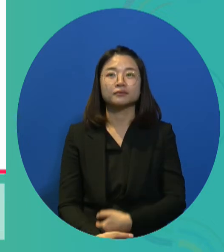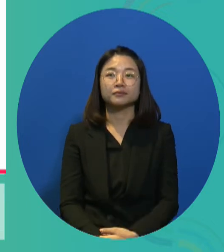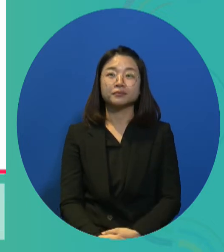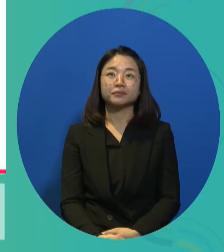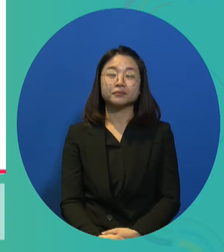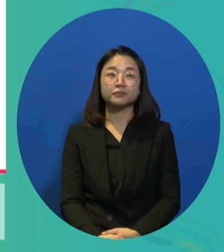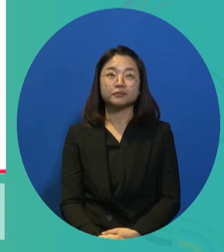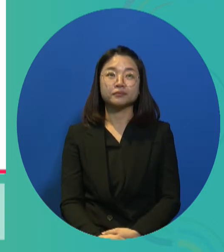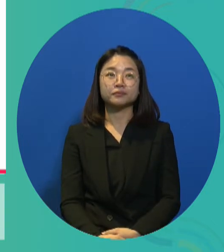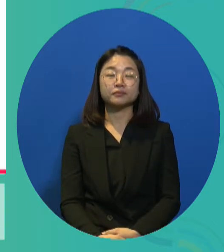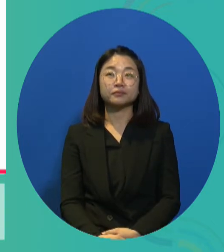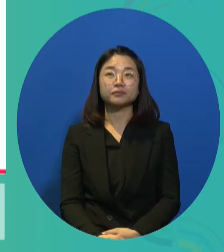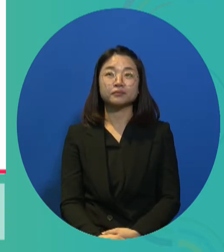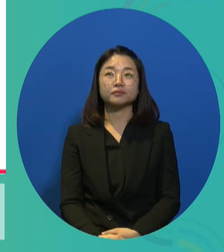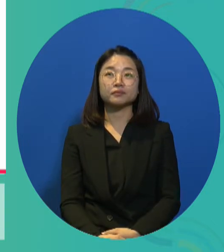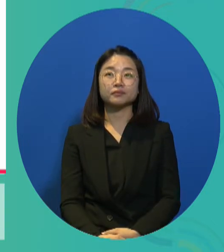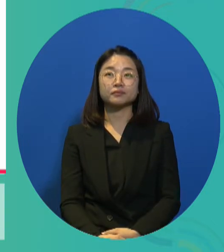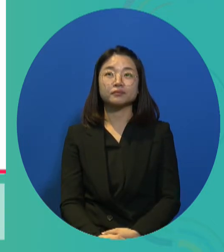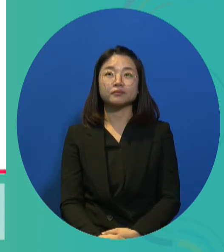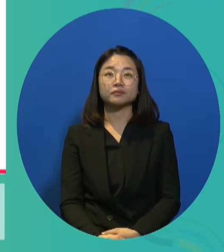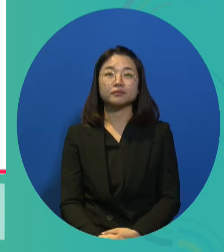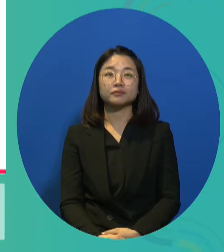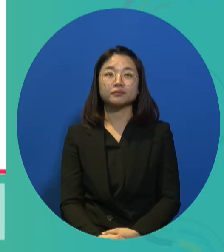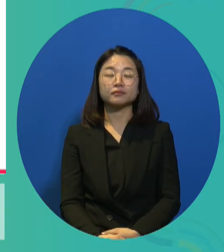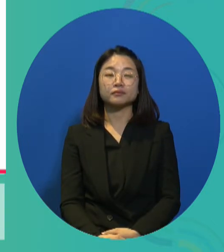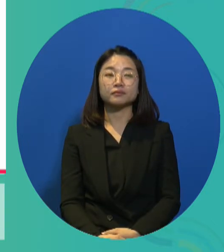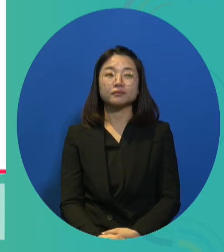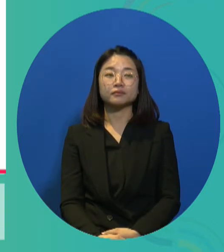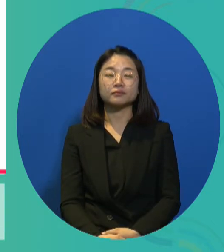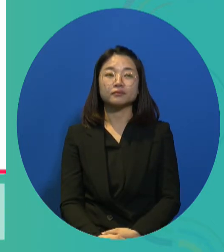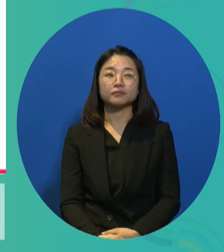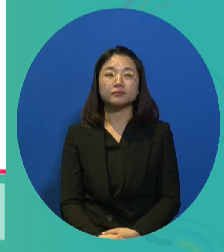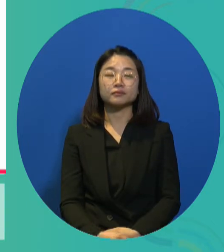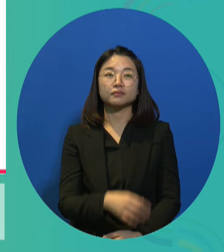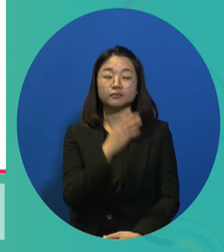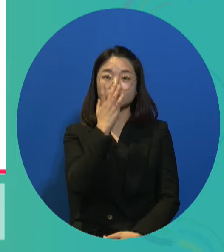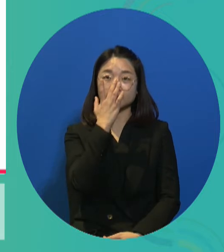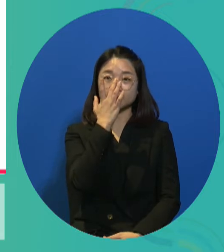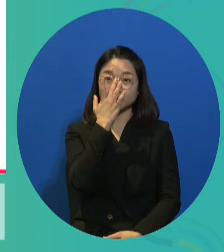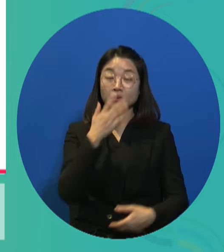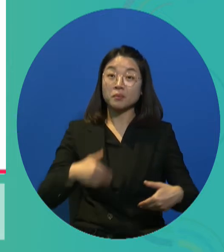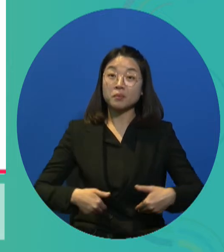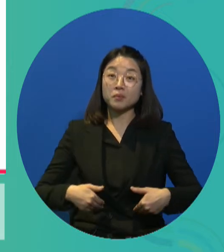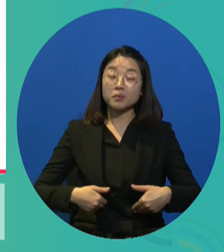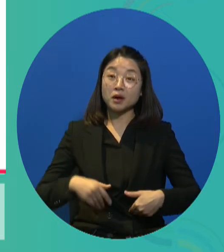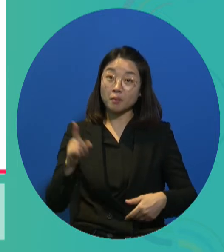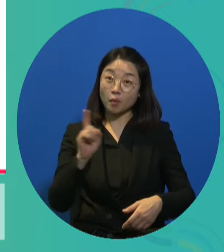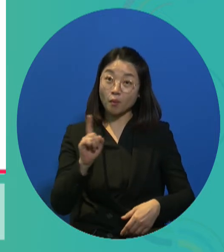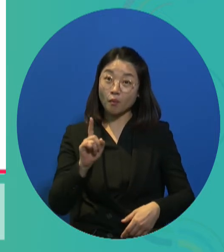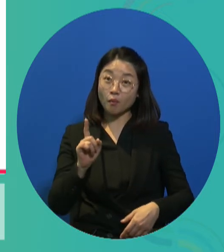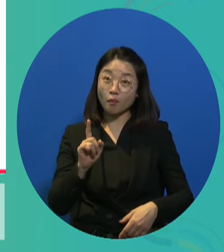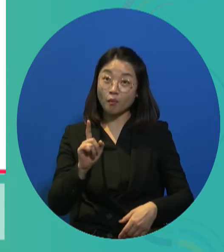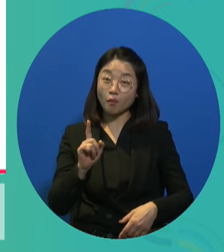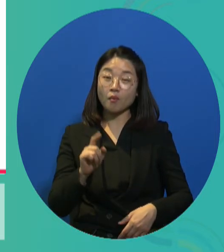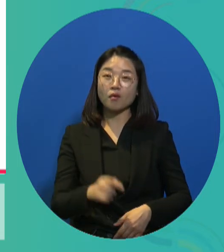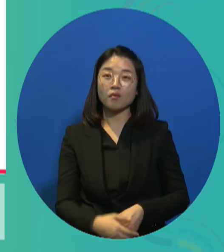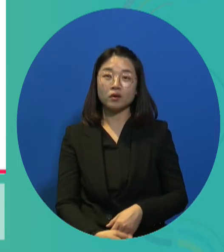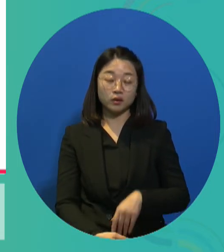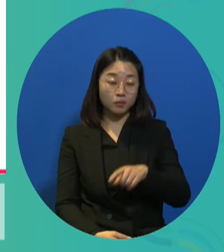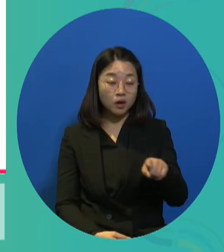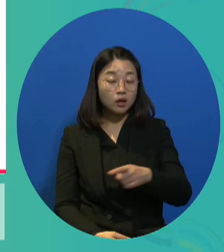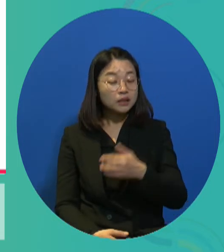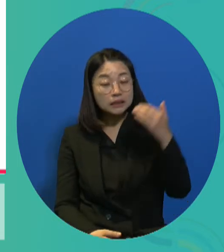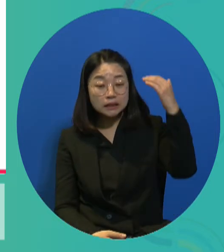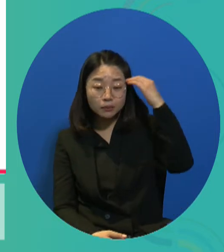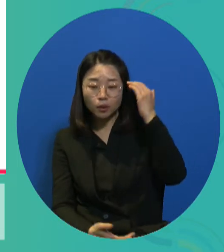may initiate the inquiry. Therefore, victims do not have to come forward. But what is critical here